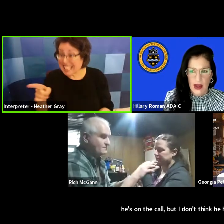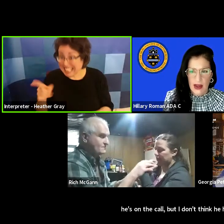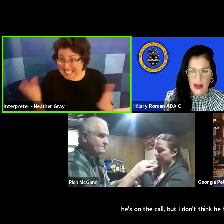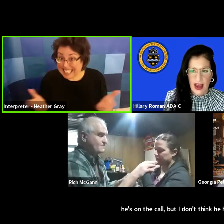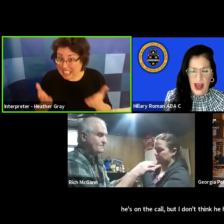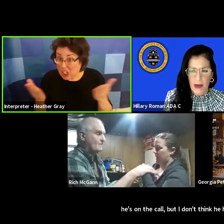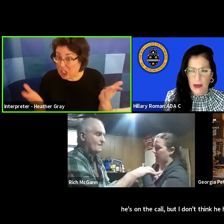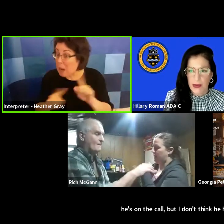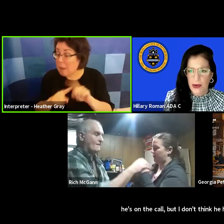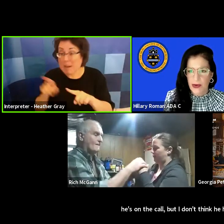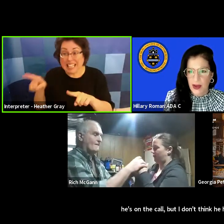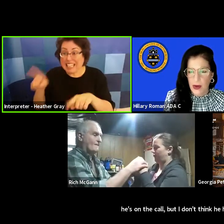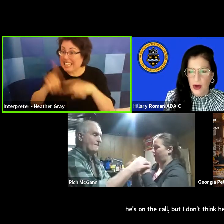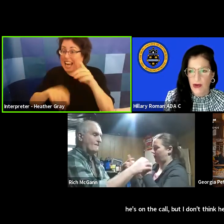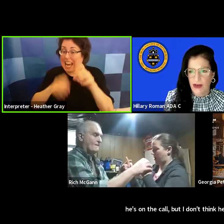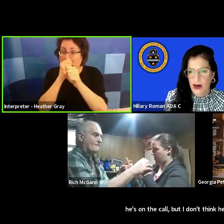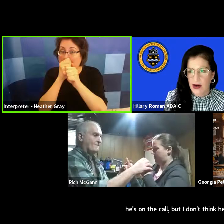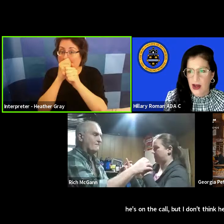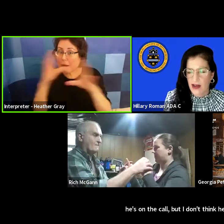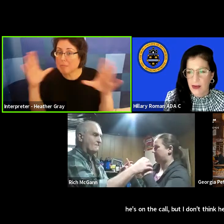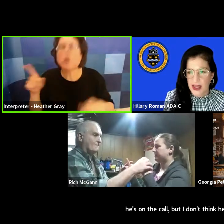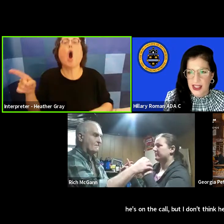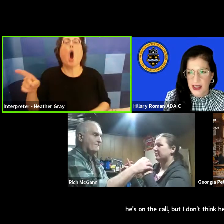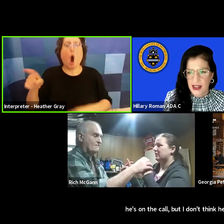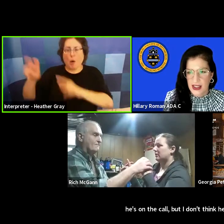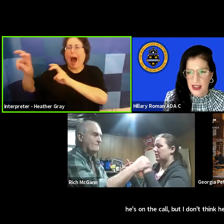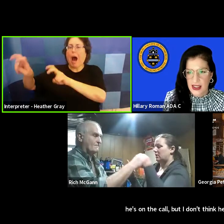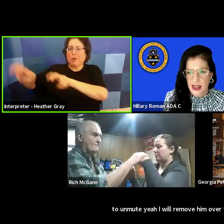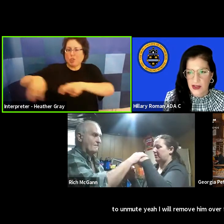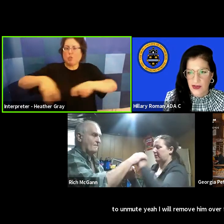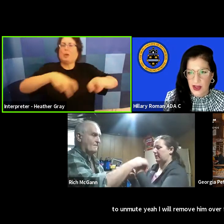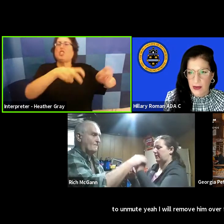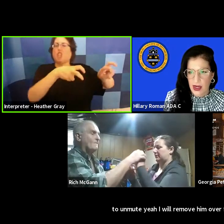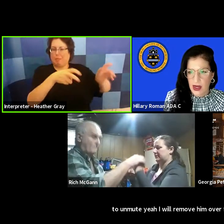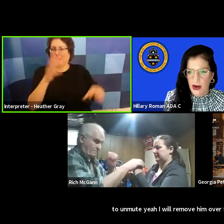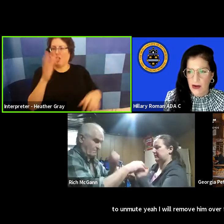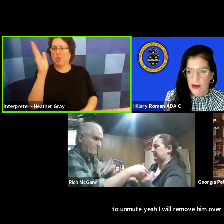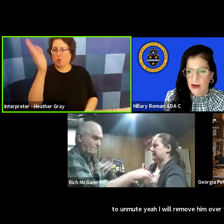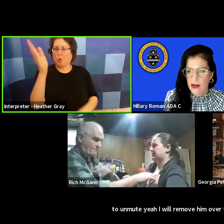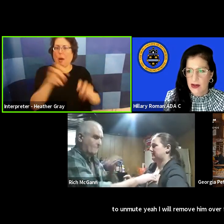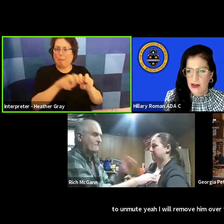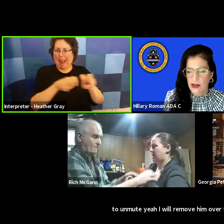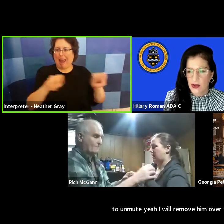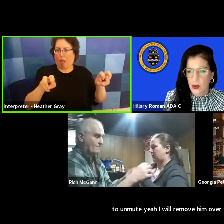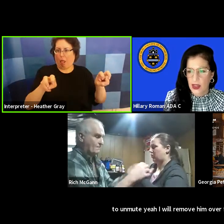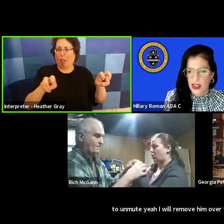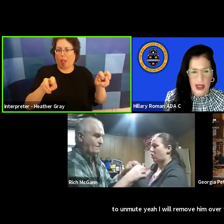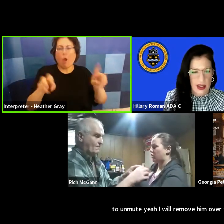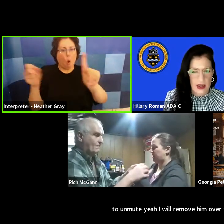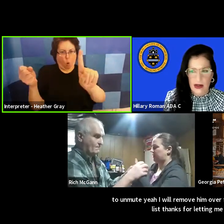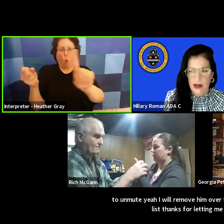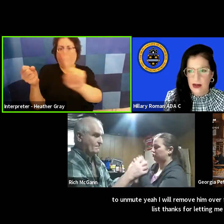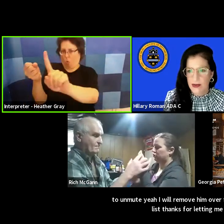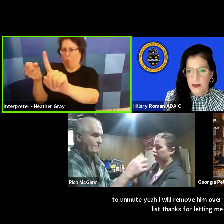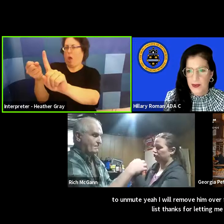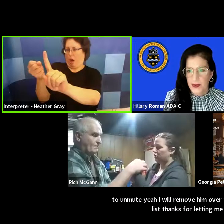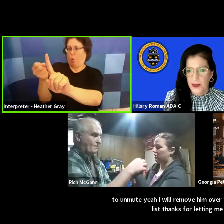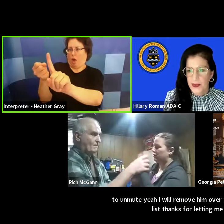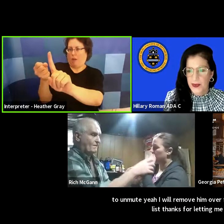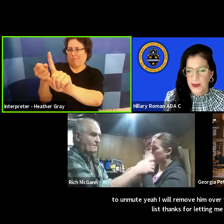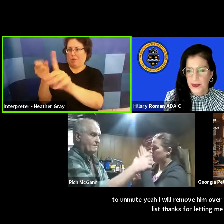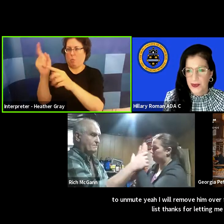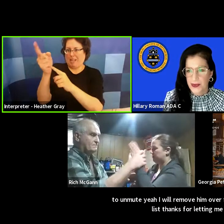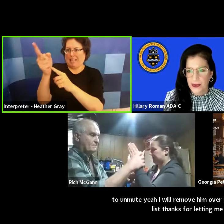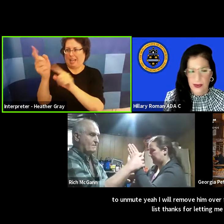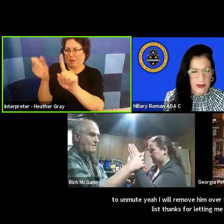unmute. Yeah, I will move him over from the attendees list. Thanks for letting me know. So just one second.